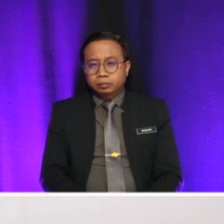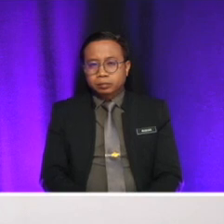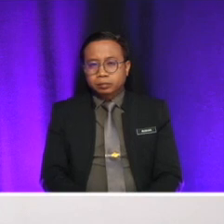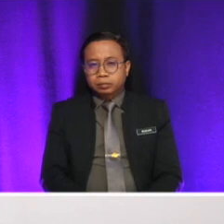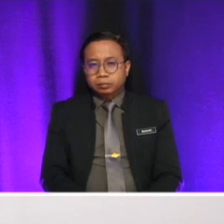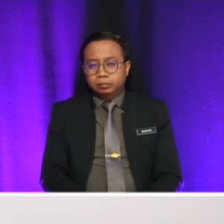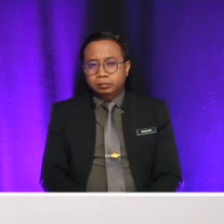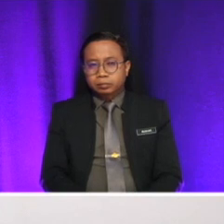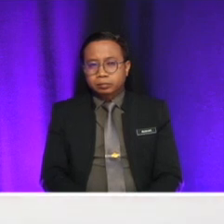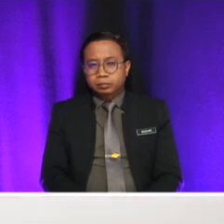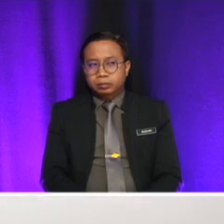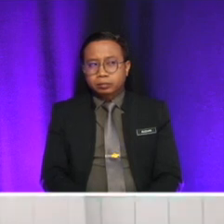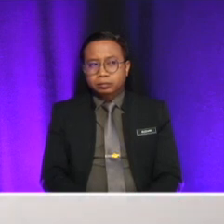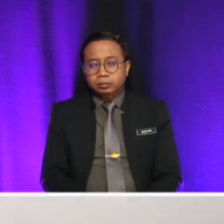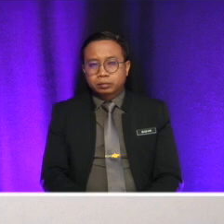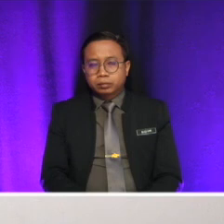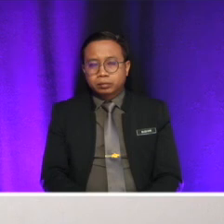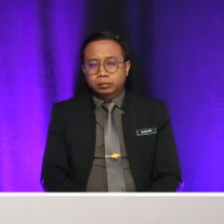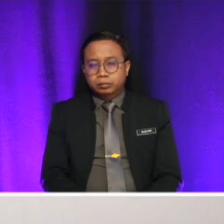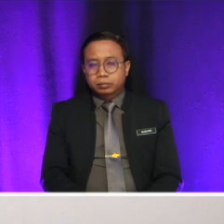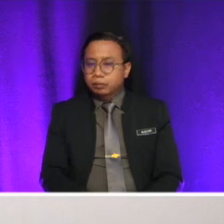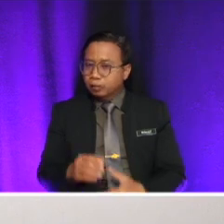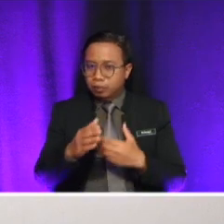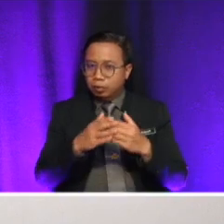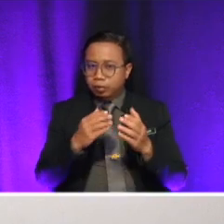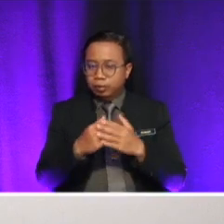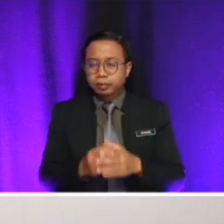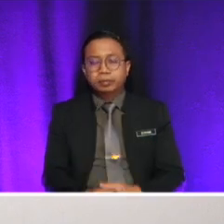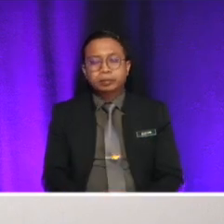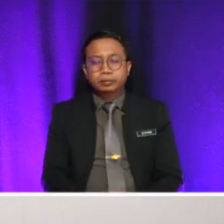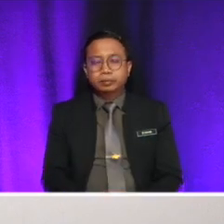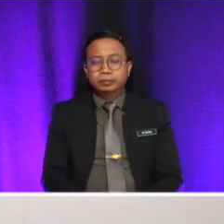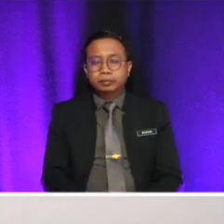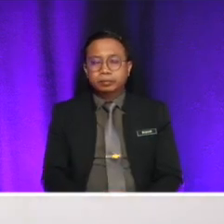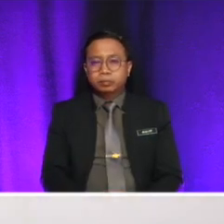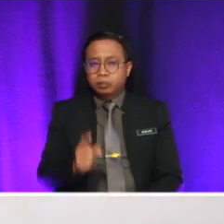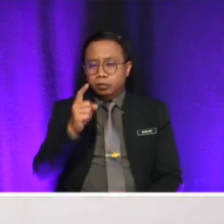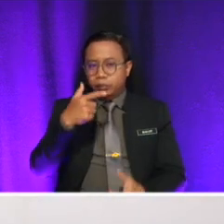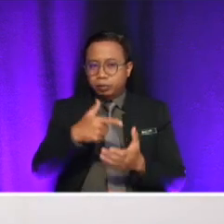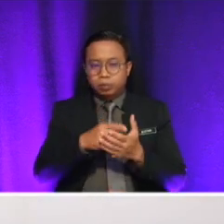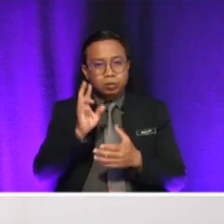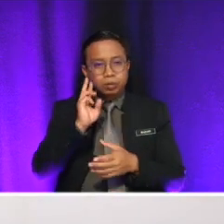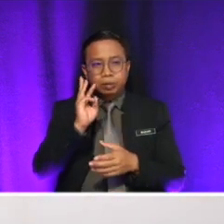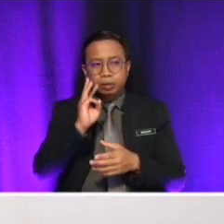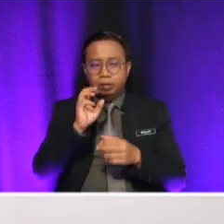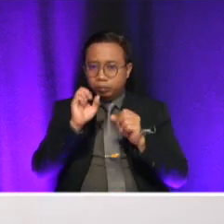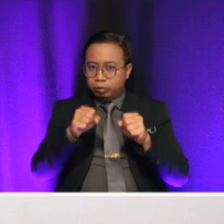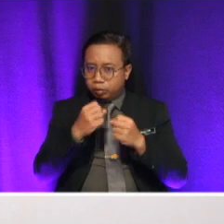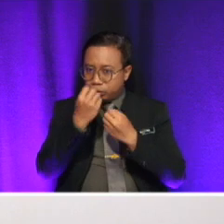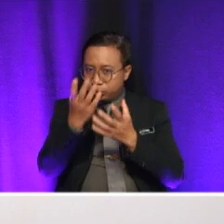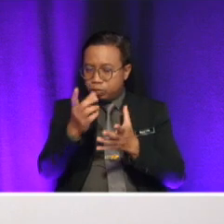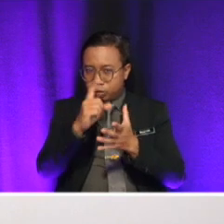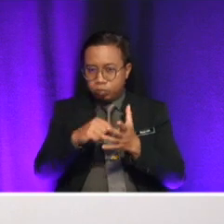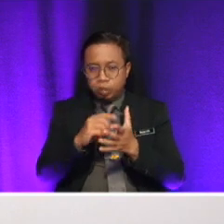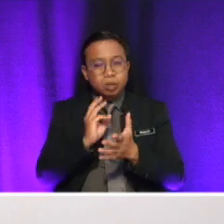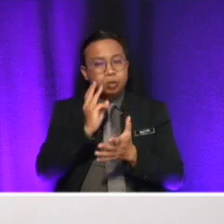Okay. Okay, she has technical problem. It's All right. okay. Perhaps one more person. Okay, Rowena, would you like to explain what can we now